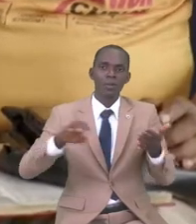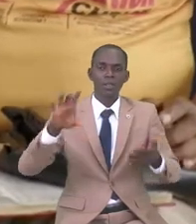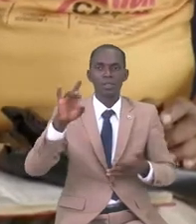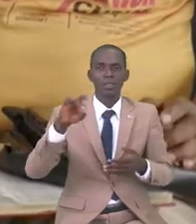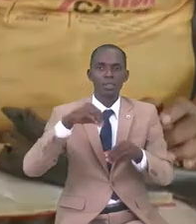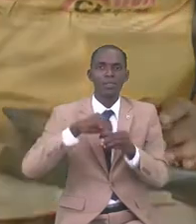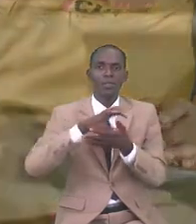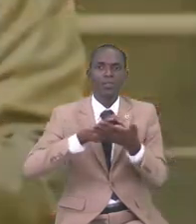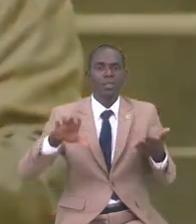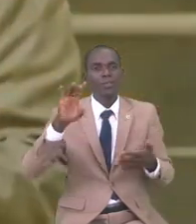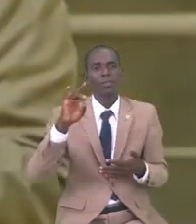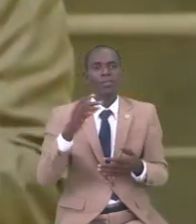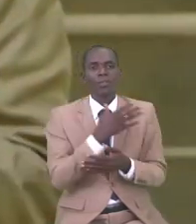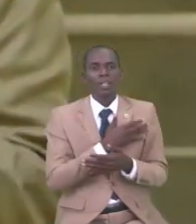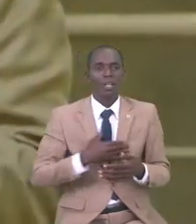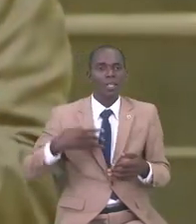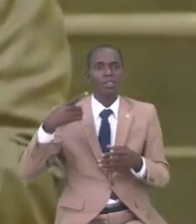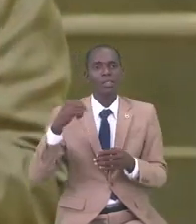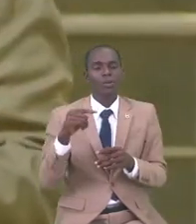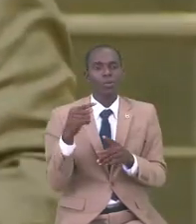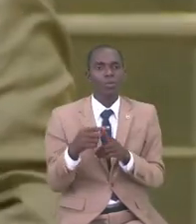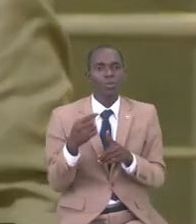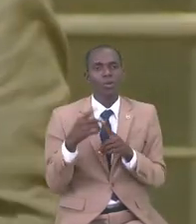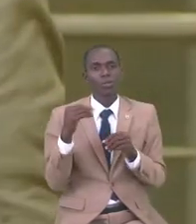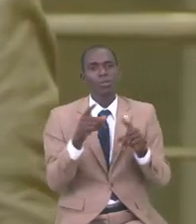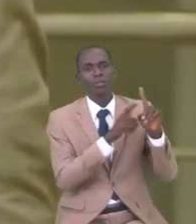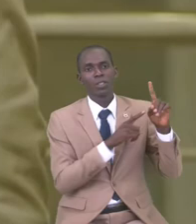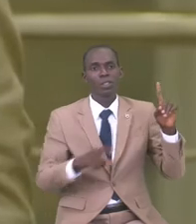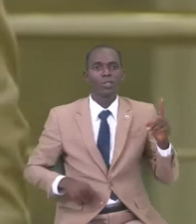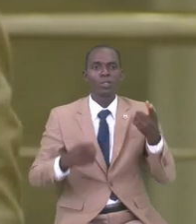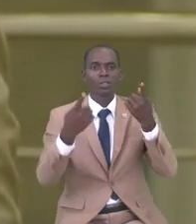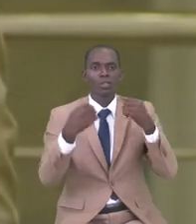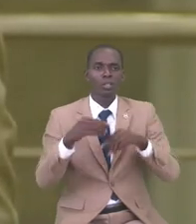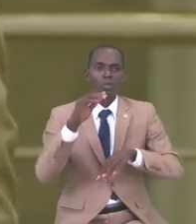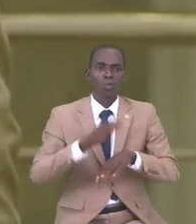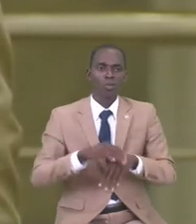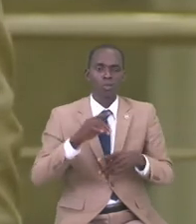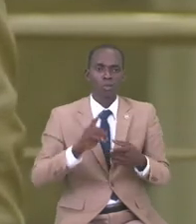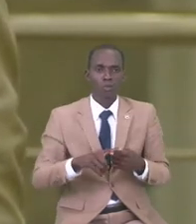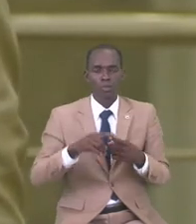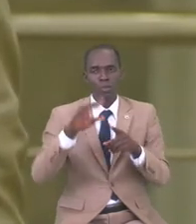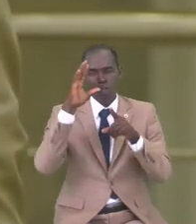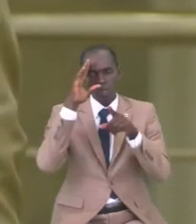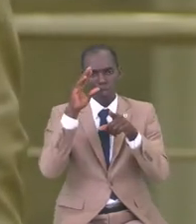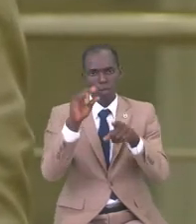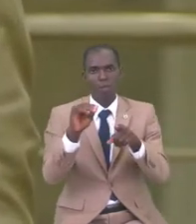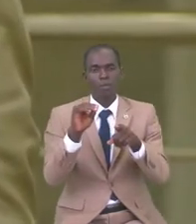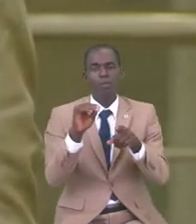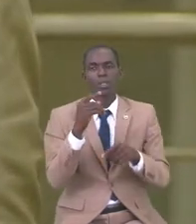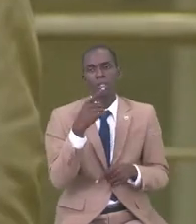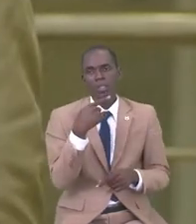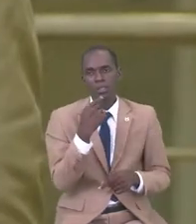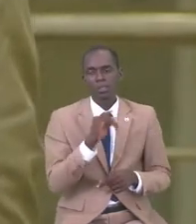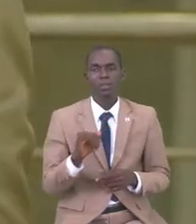at verse 8. And it says in verse 8, and the word of the Lord came